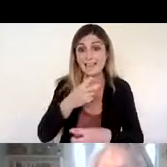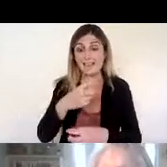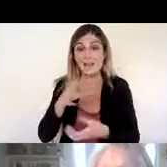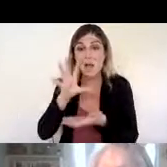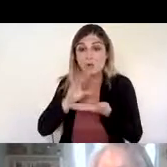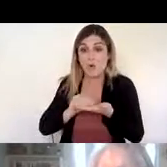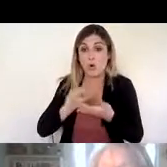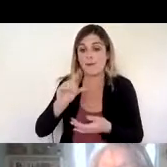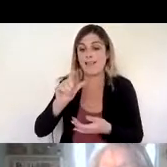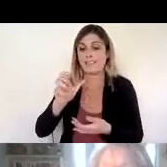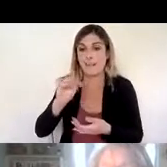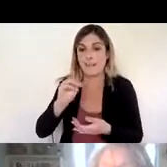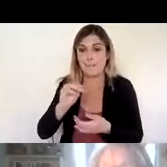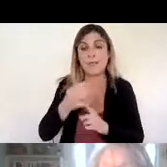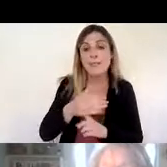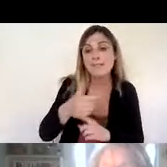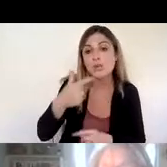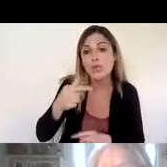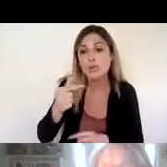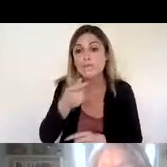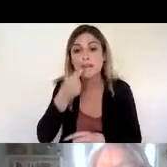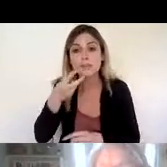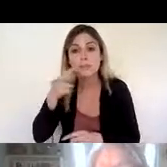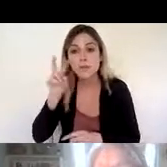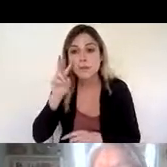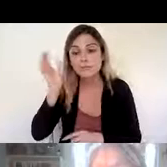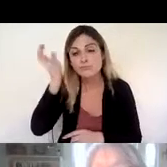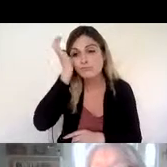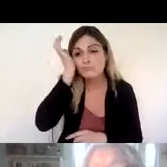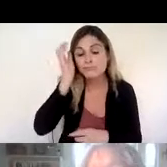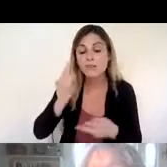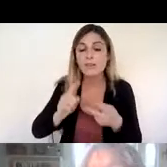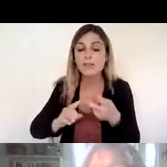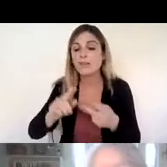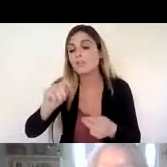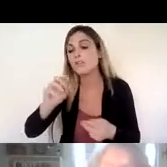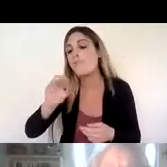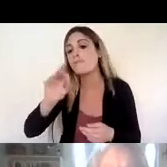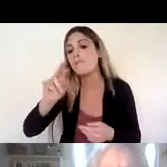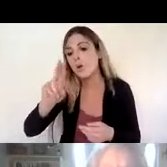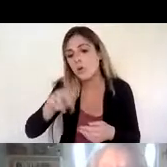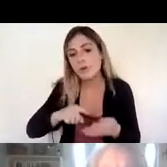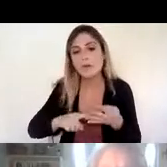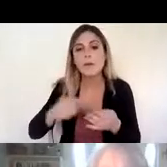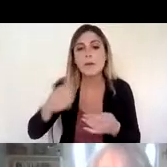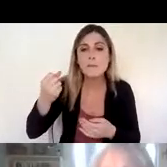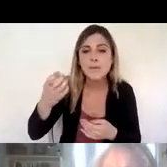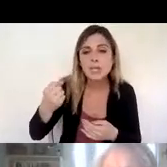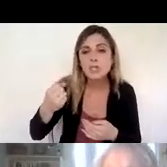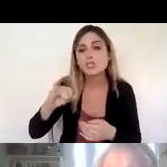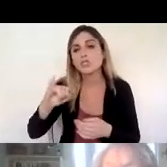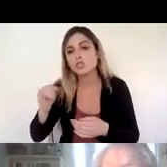leafy green vegetables, calcium set tofu, fortified plant milks, and fortified juices. 3 cups per day of any combination of those